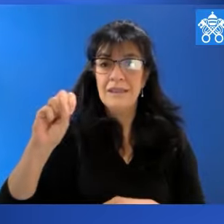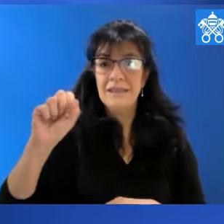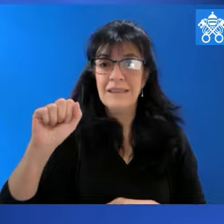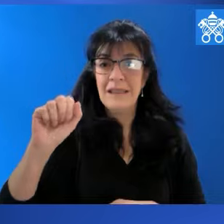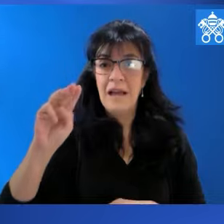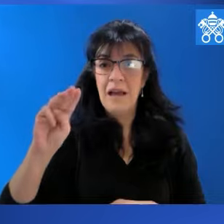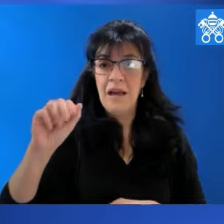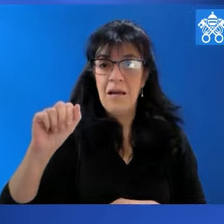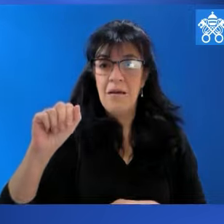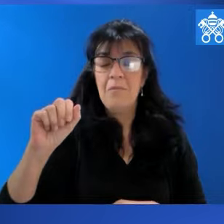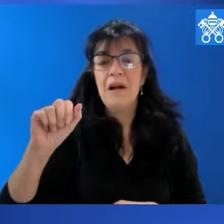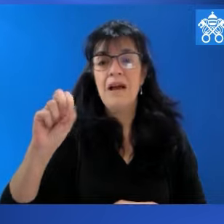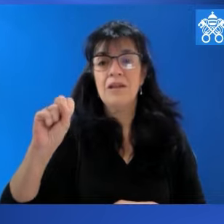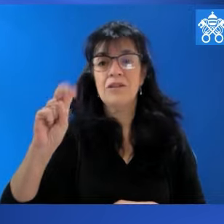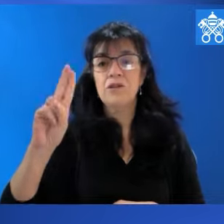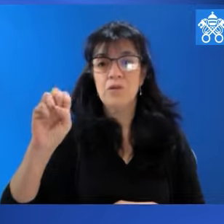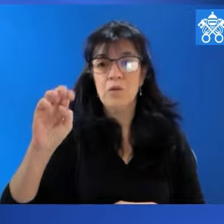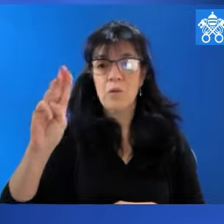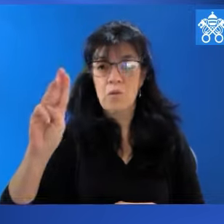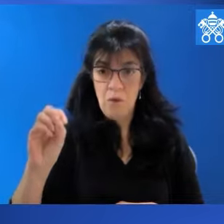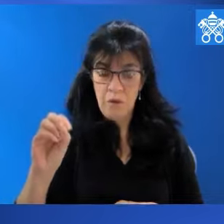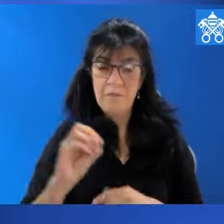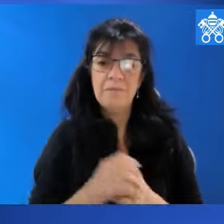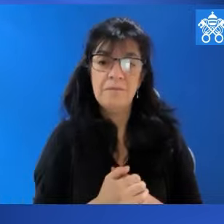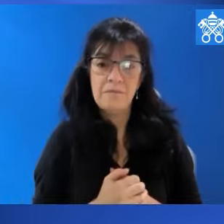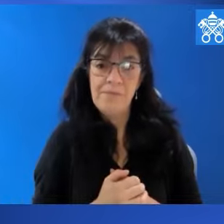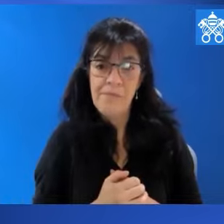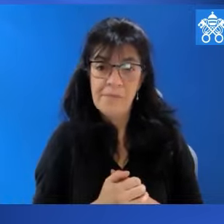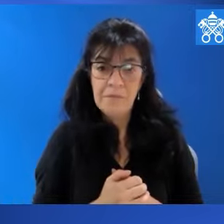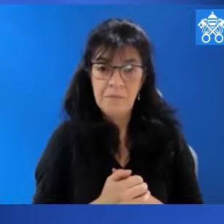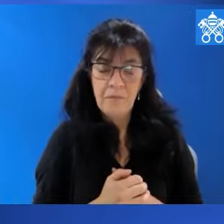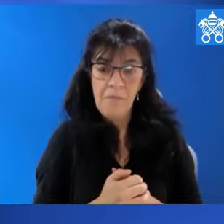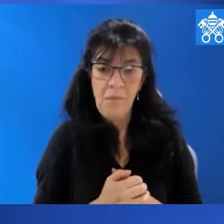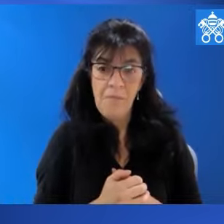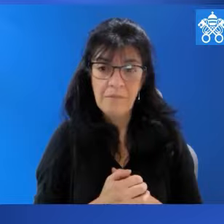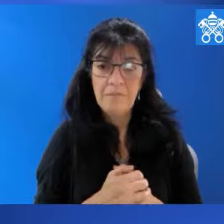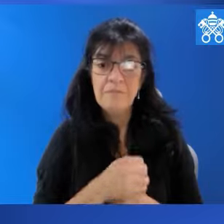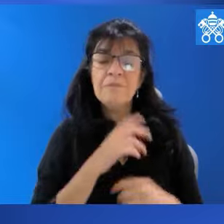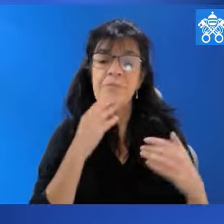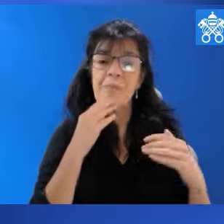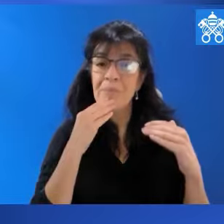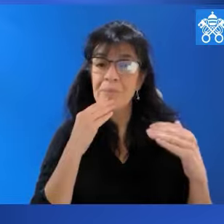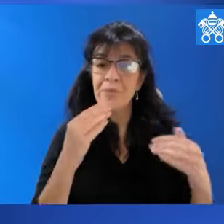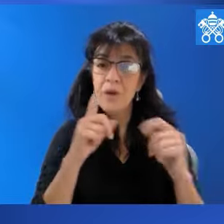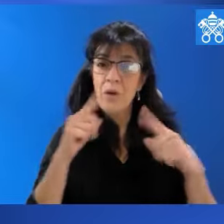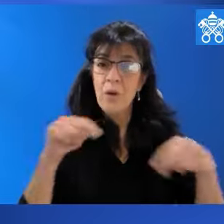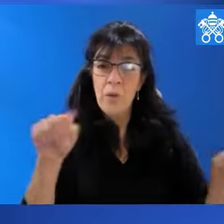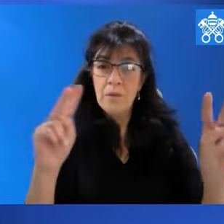to welcome all of you joining us for Pope Francis's General Audience. Our partner television and